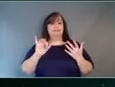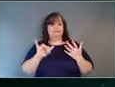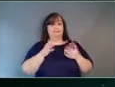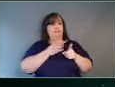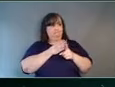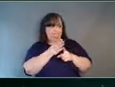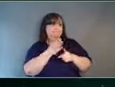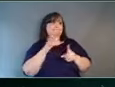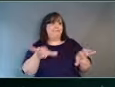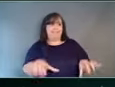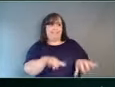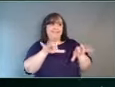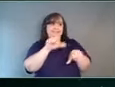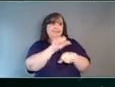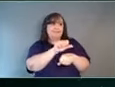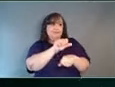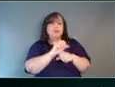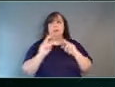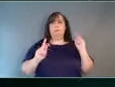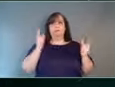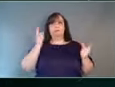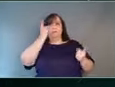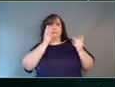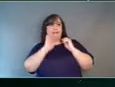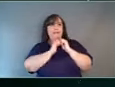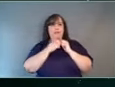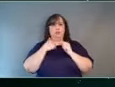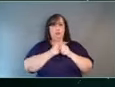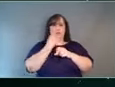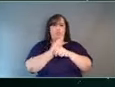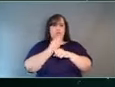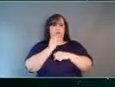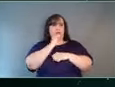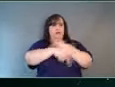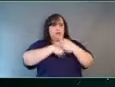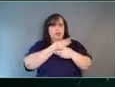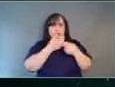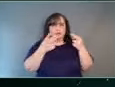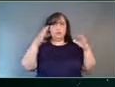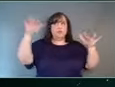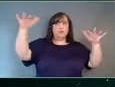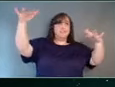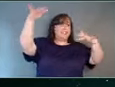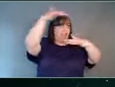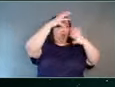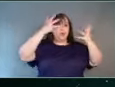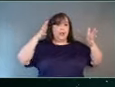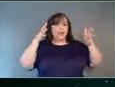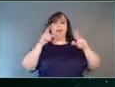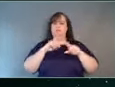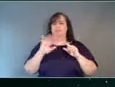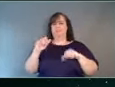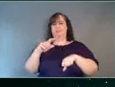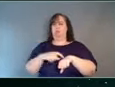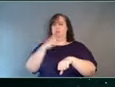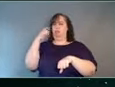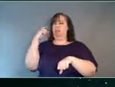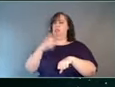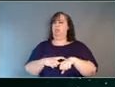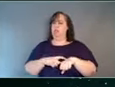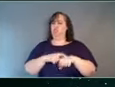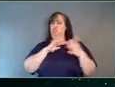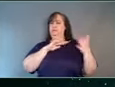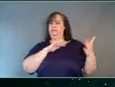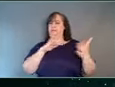people are thinking about how to utilize resources out there in space. But that I think is more of a long-term study rather